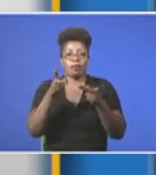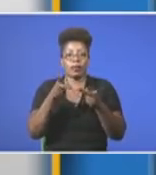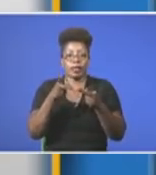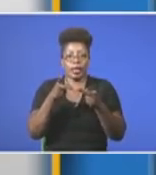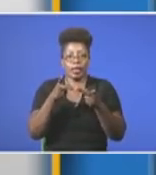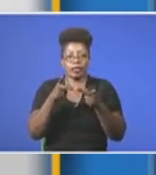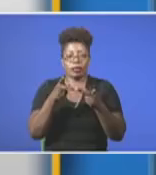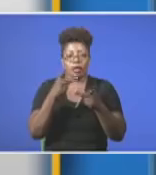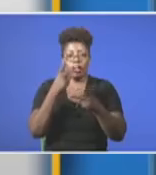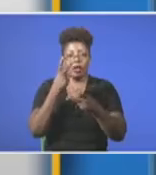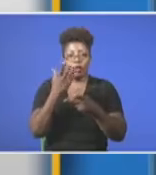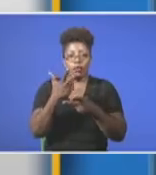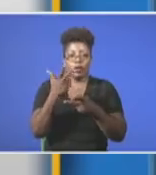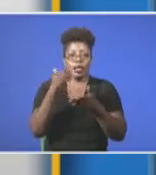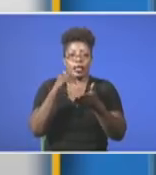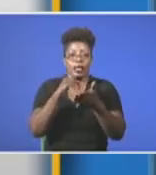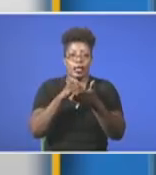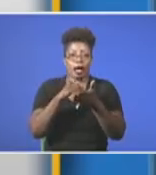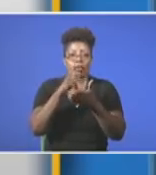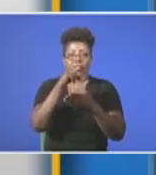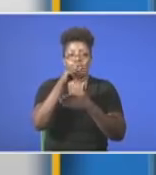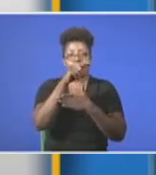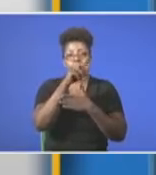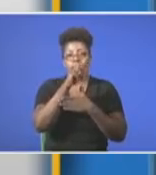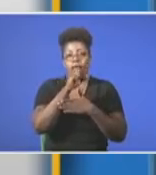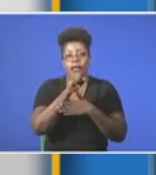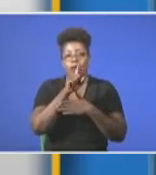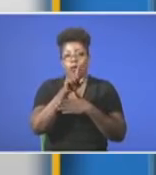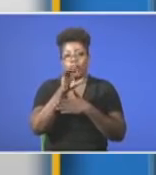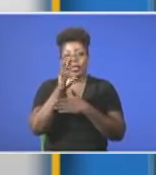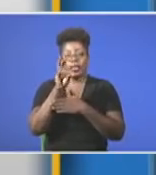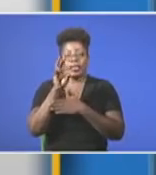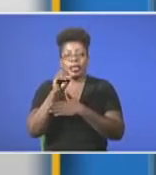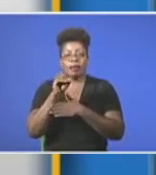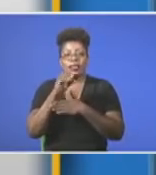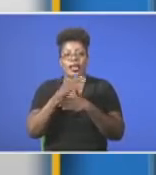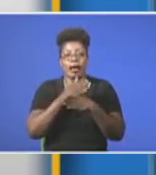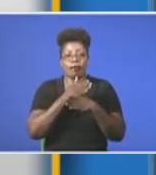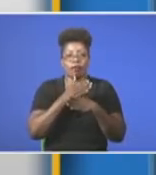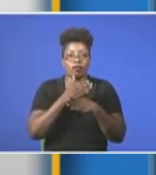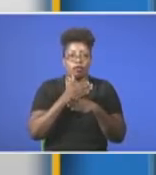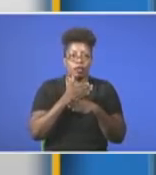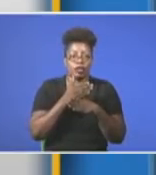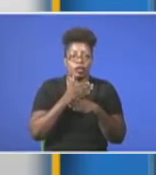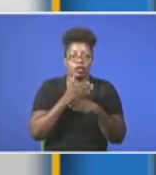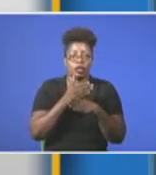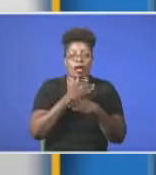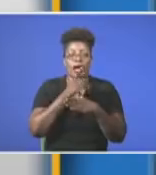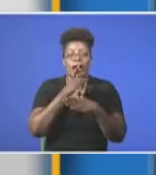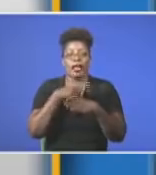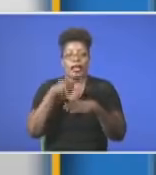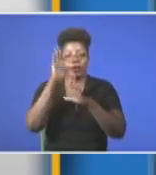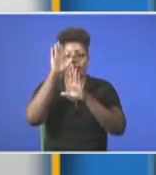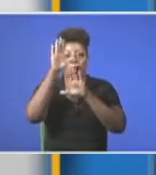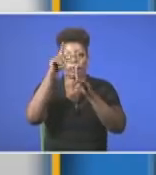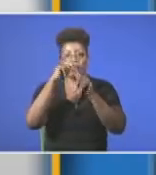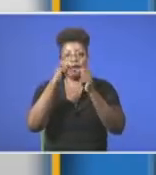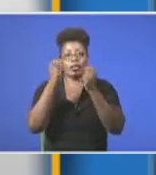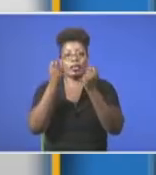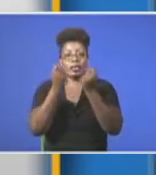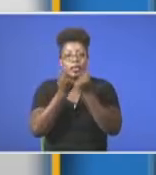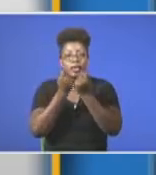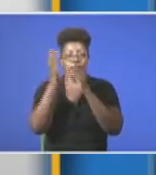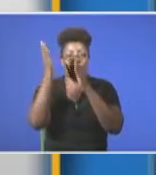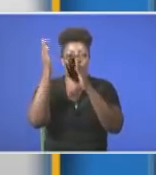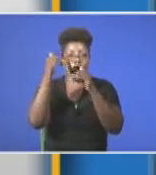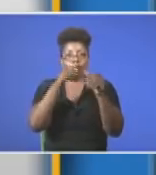field, 3,058 pins and a 170 average. Our ladies national basketball team saw their hopes of moving